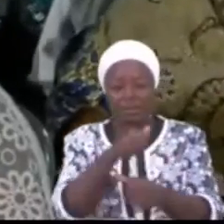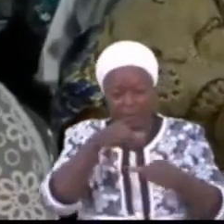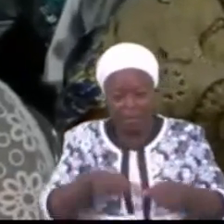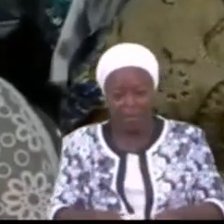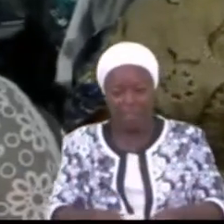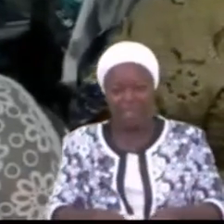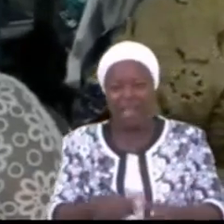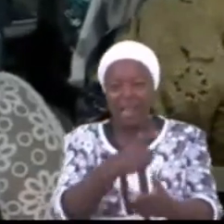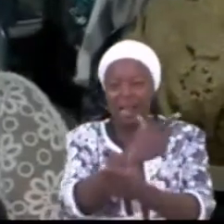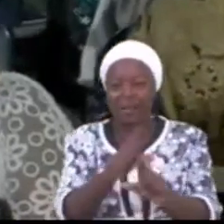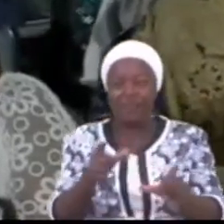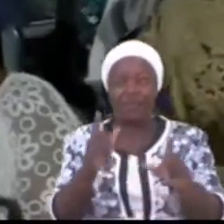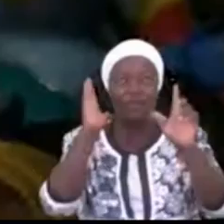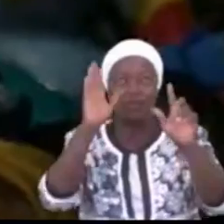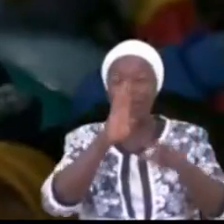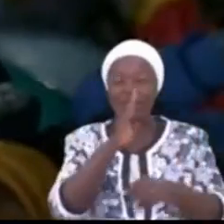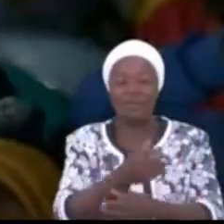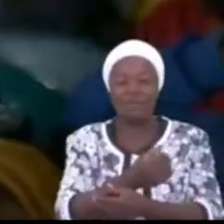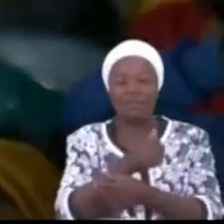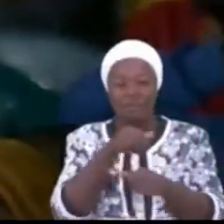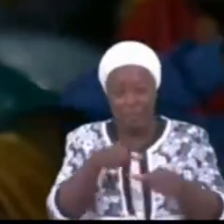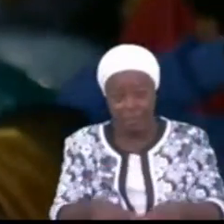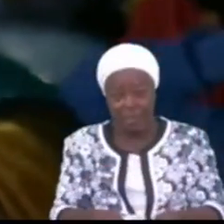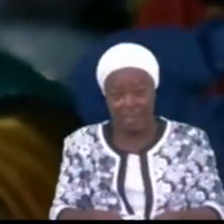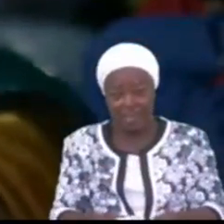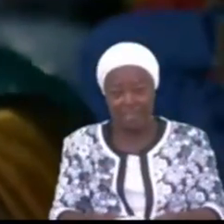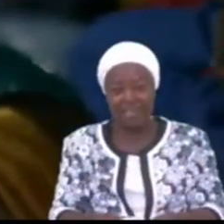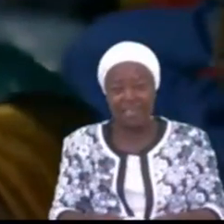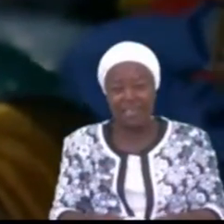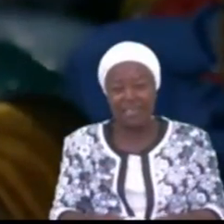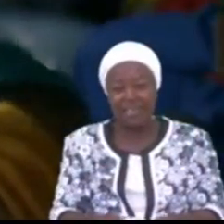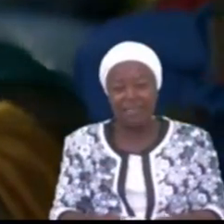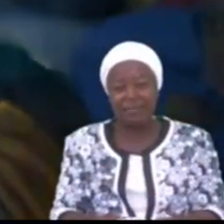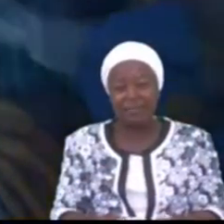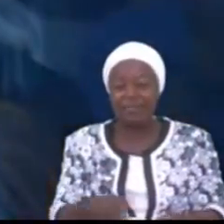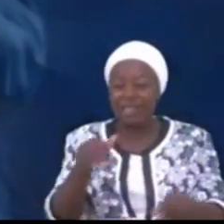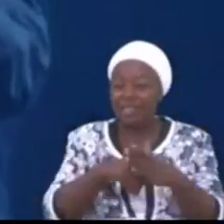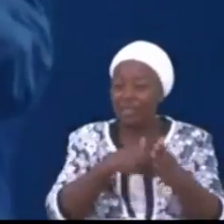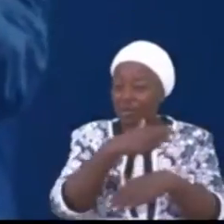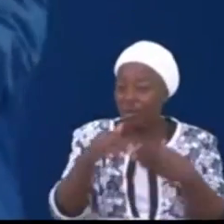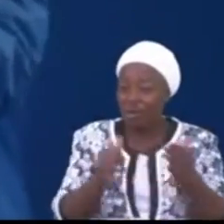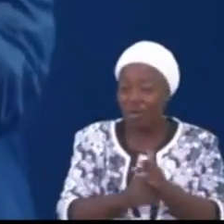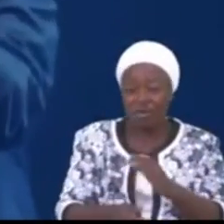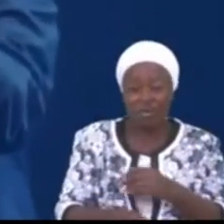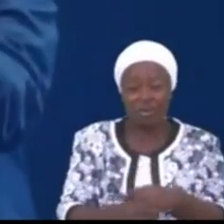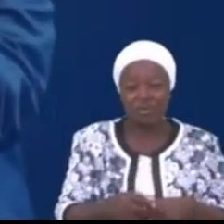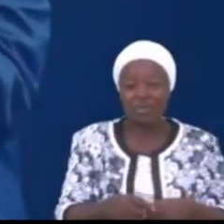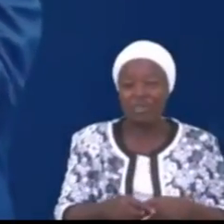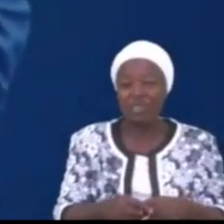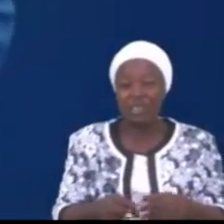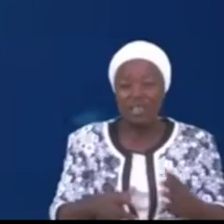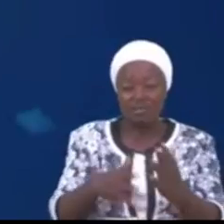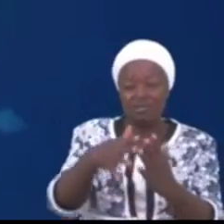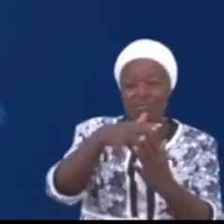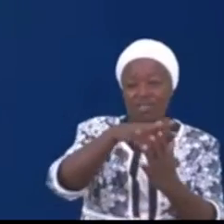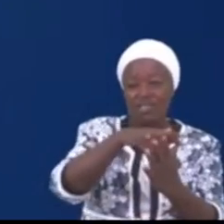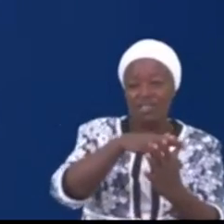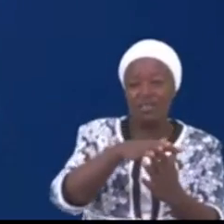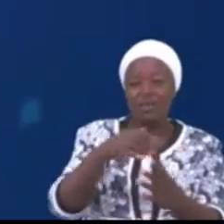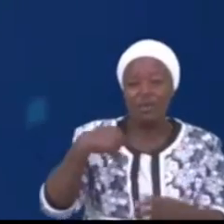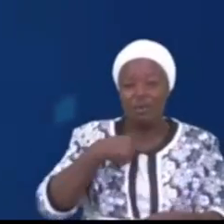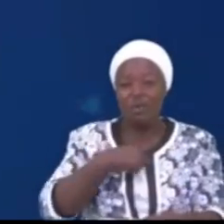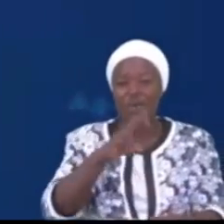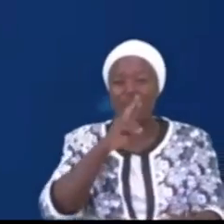Liberation, permanent. In all these things, we are more than conquerors through